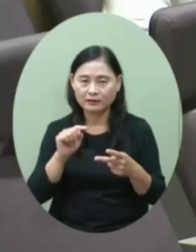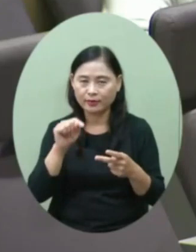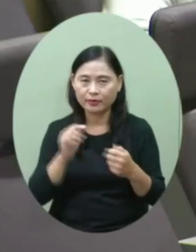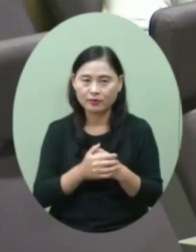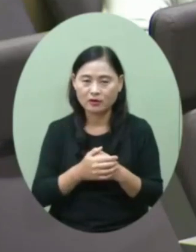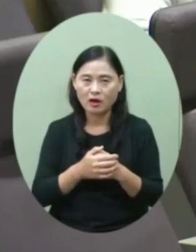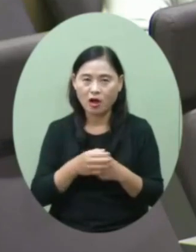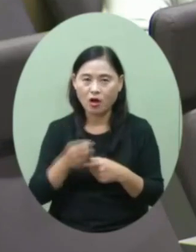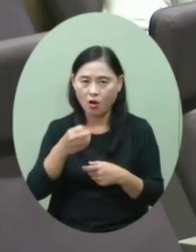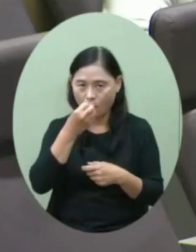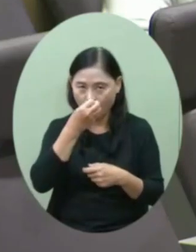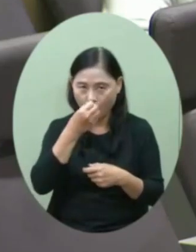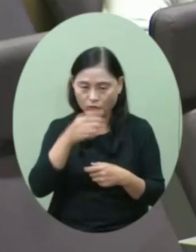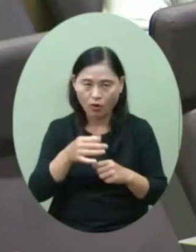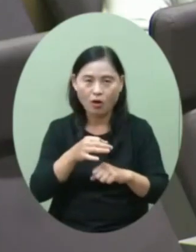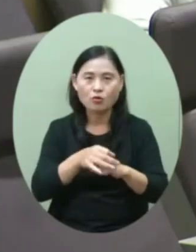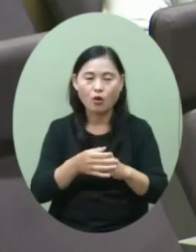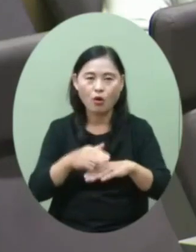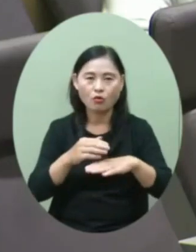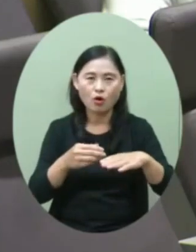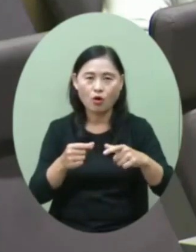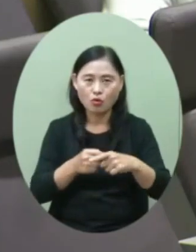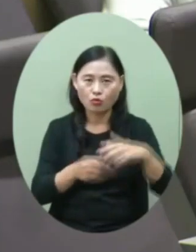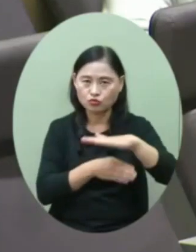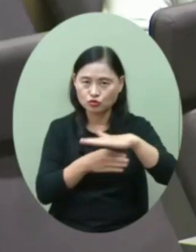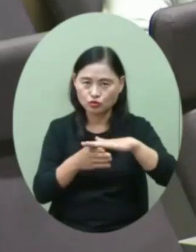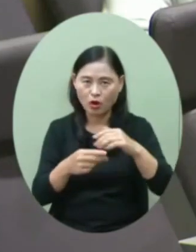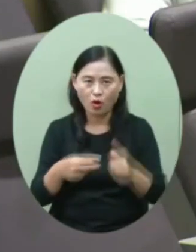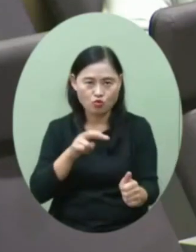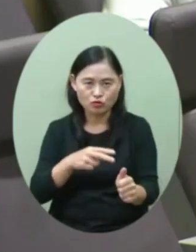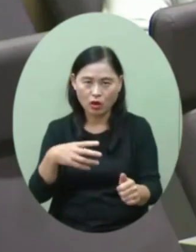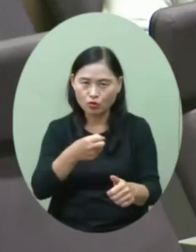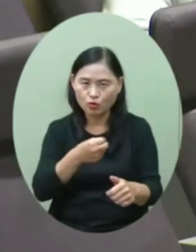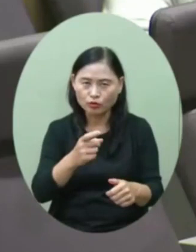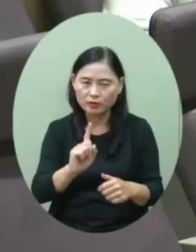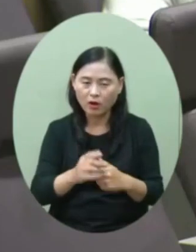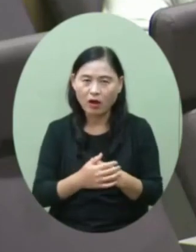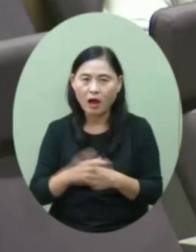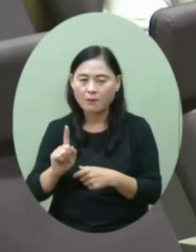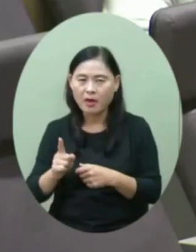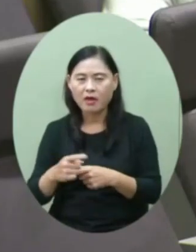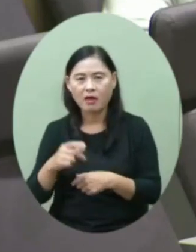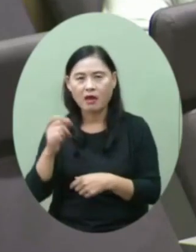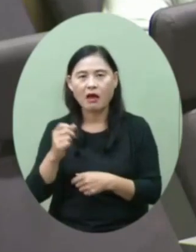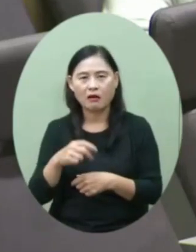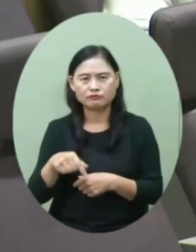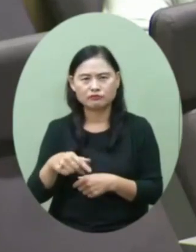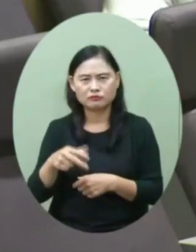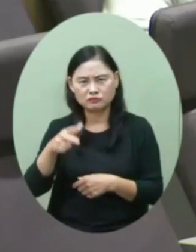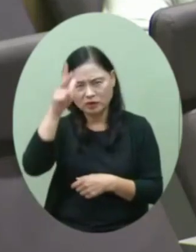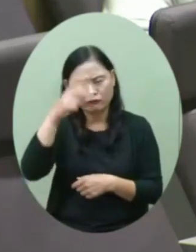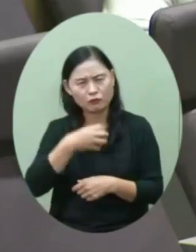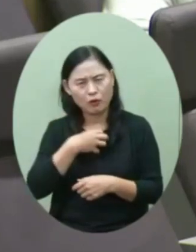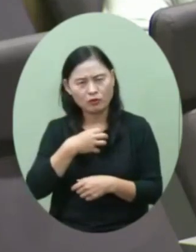powers? And under specified circumstances, the Office for Safeguarding National Security of the CPG